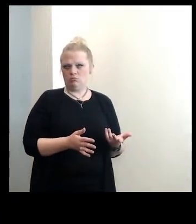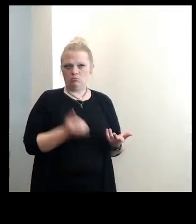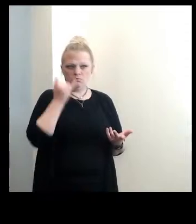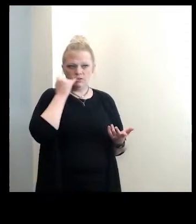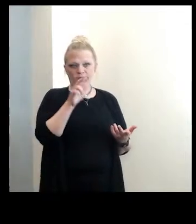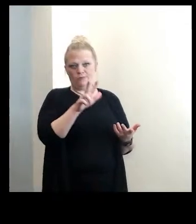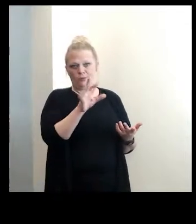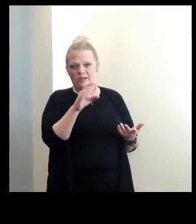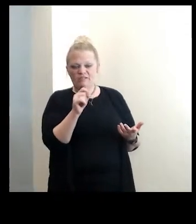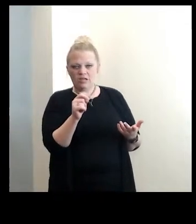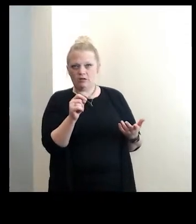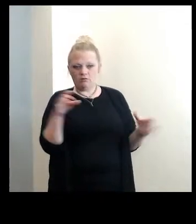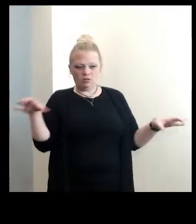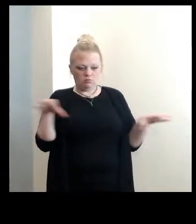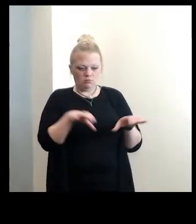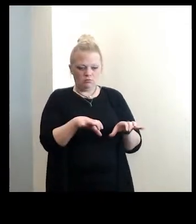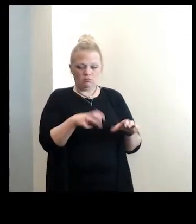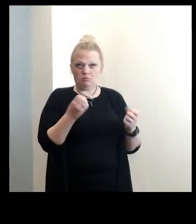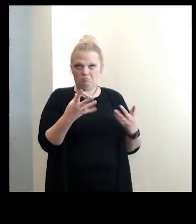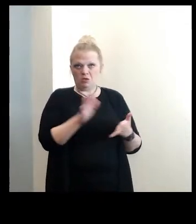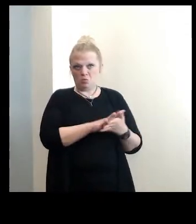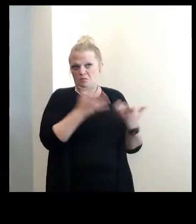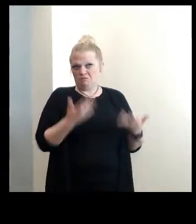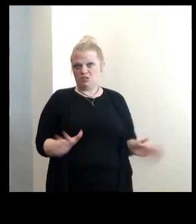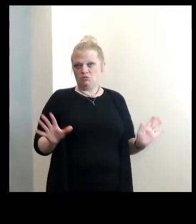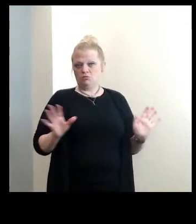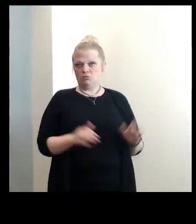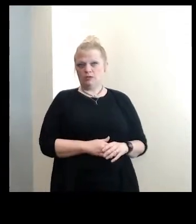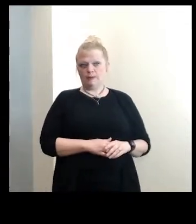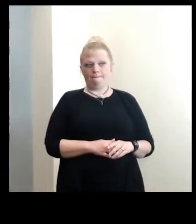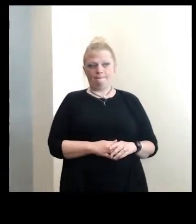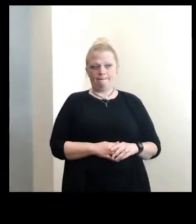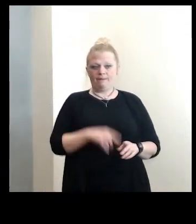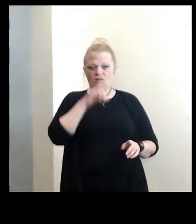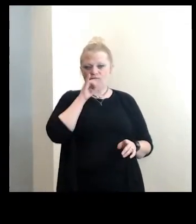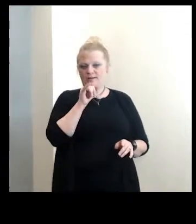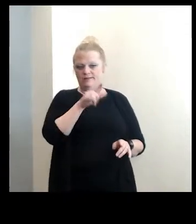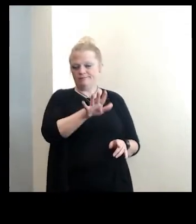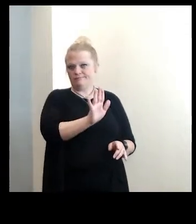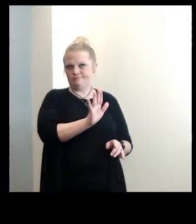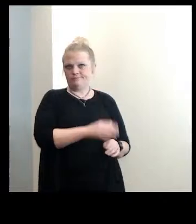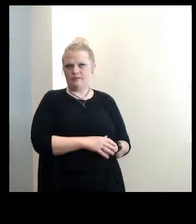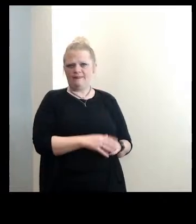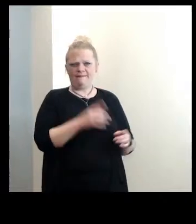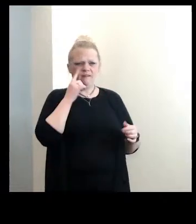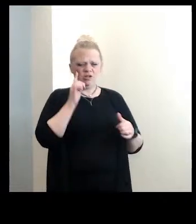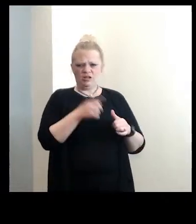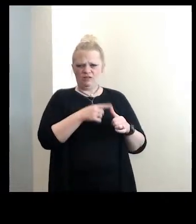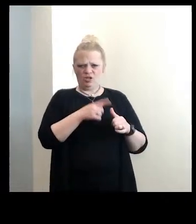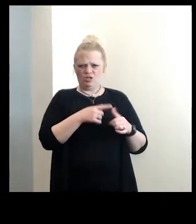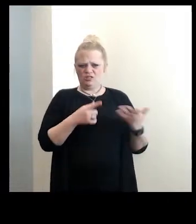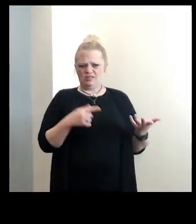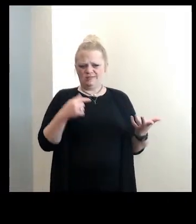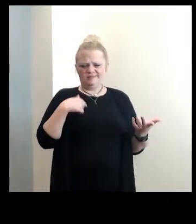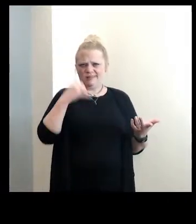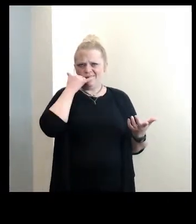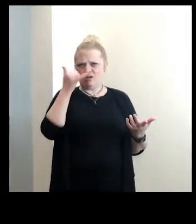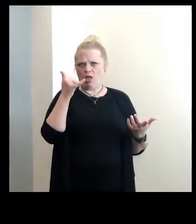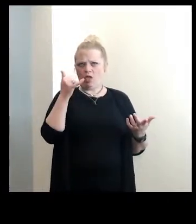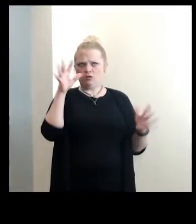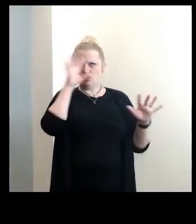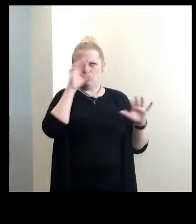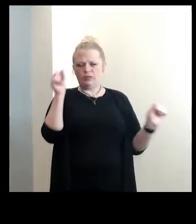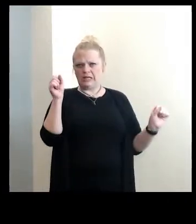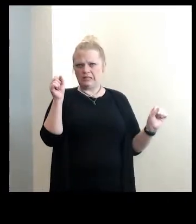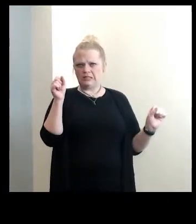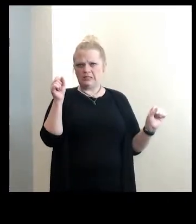3 feet separation, and many schools have. But it's really in their hands. And then on the first one, I called the superintendent of